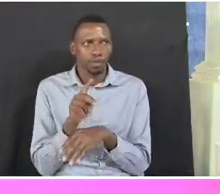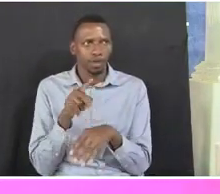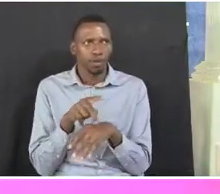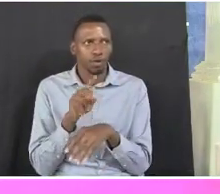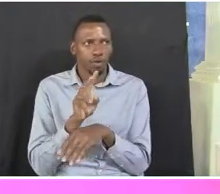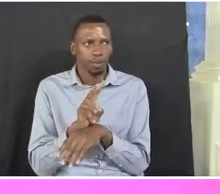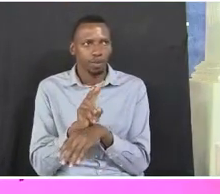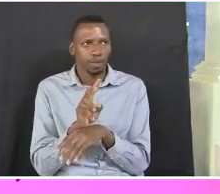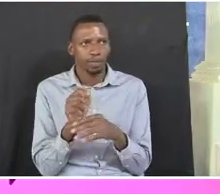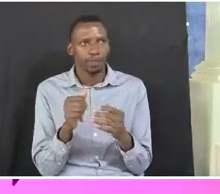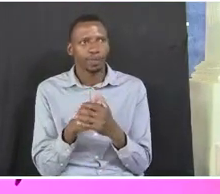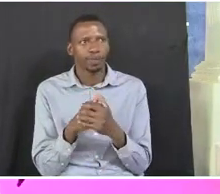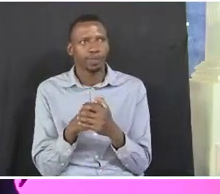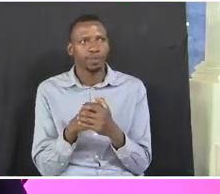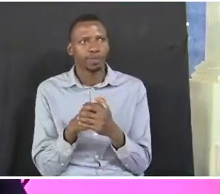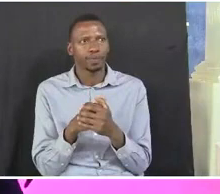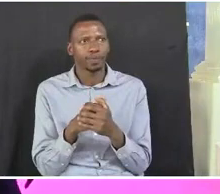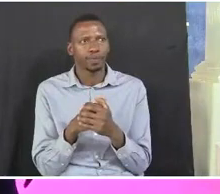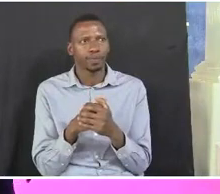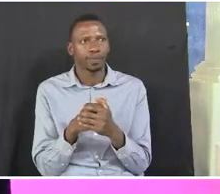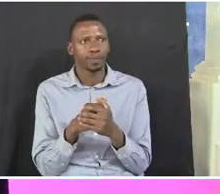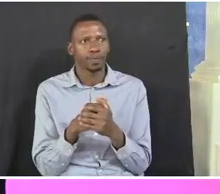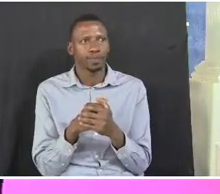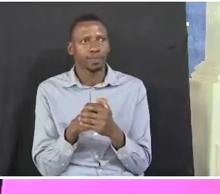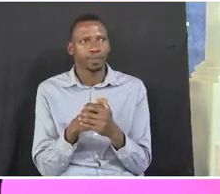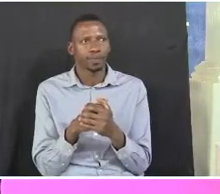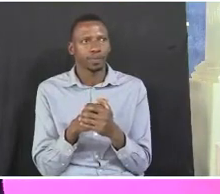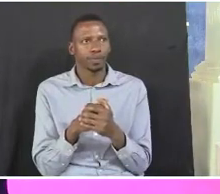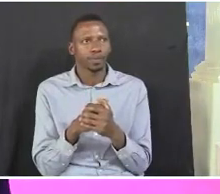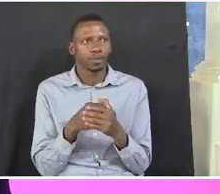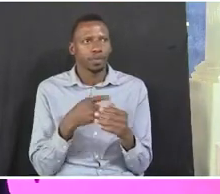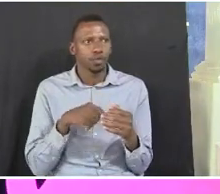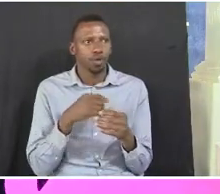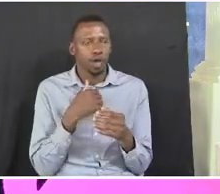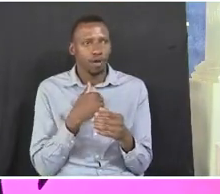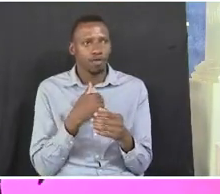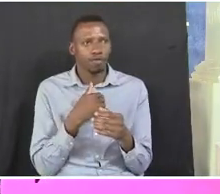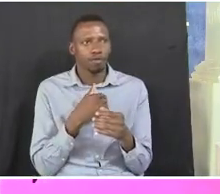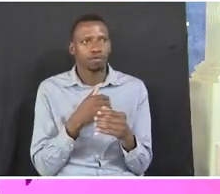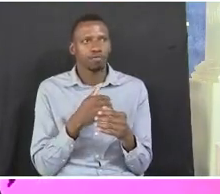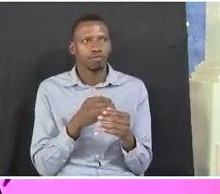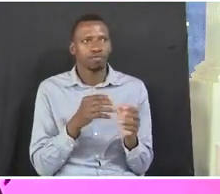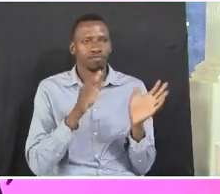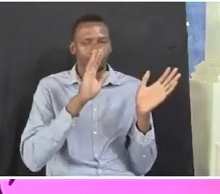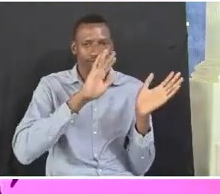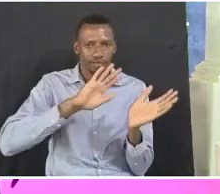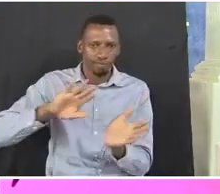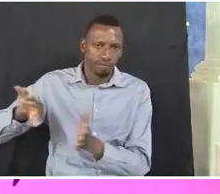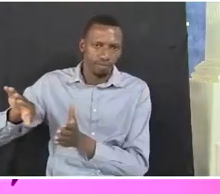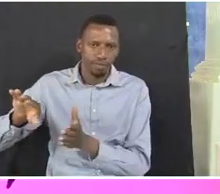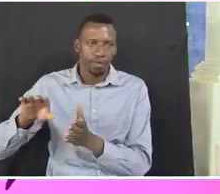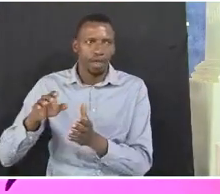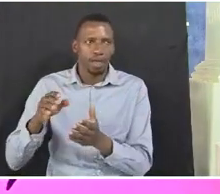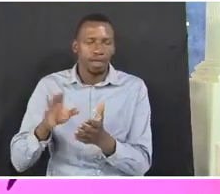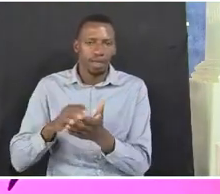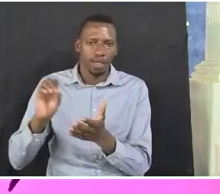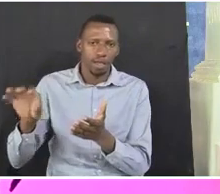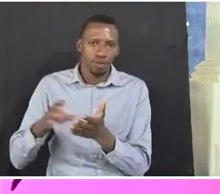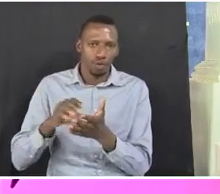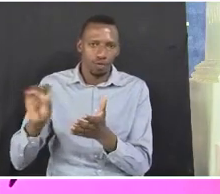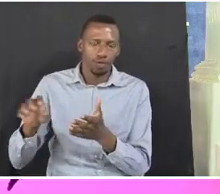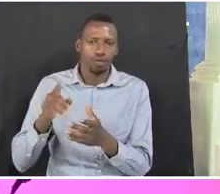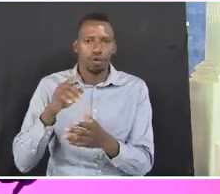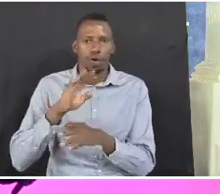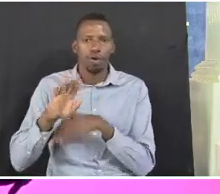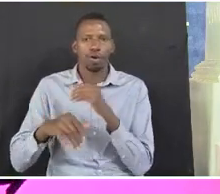God. My dear saints, we have taken away and removed all that God